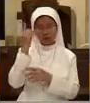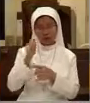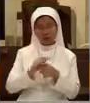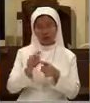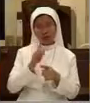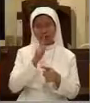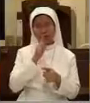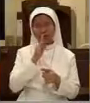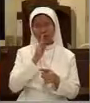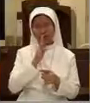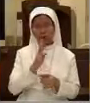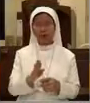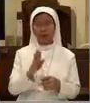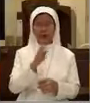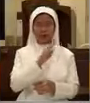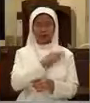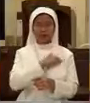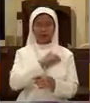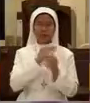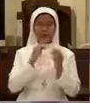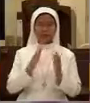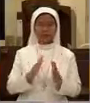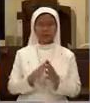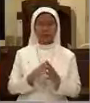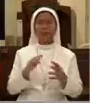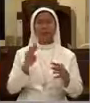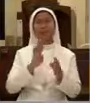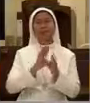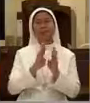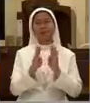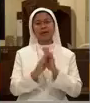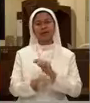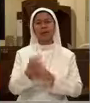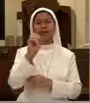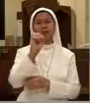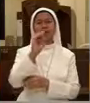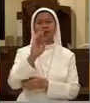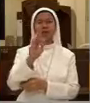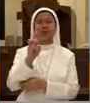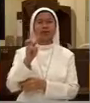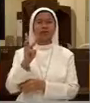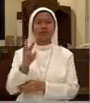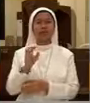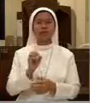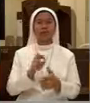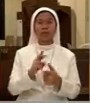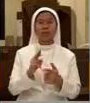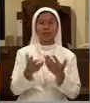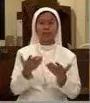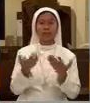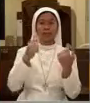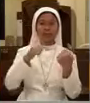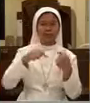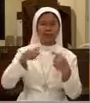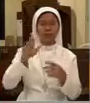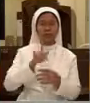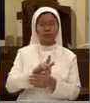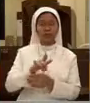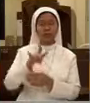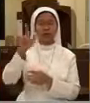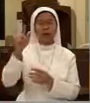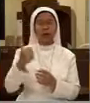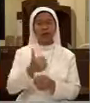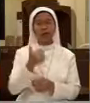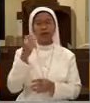future they become OFWs or they migrate to